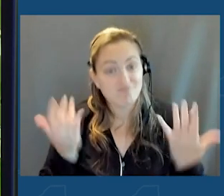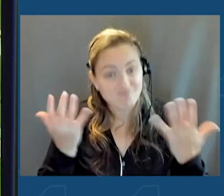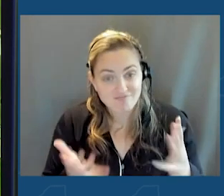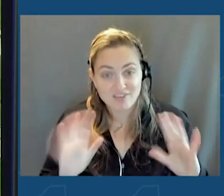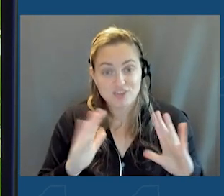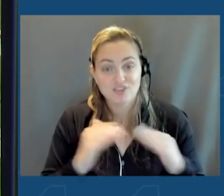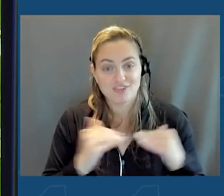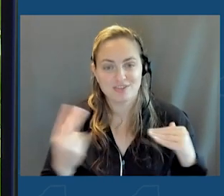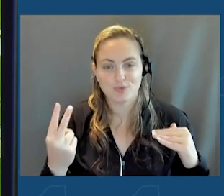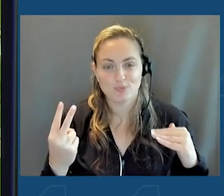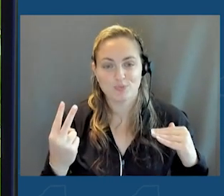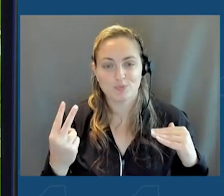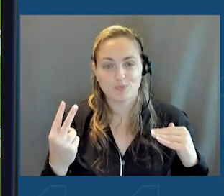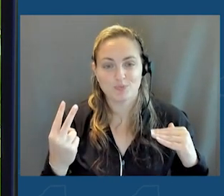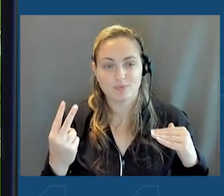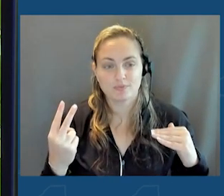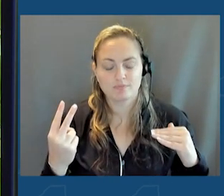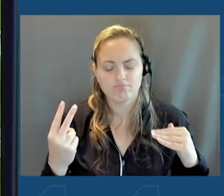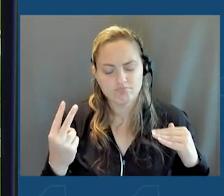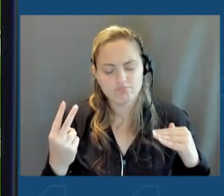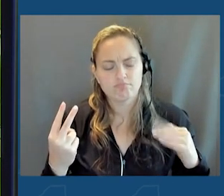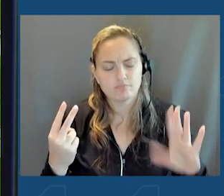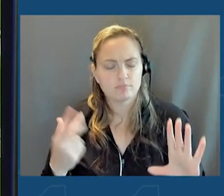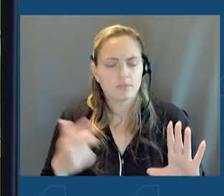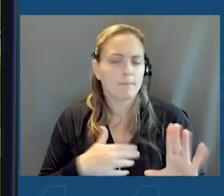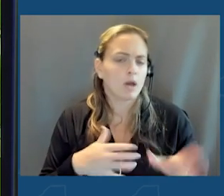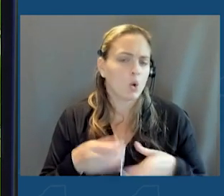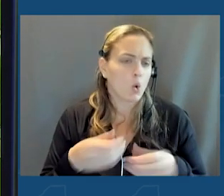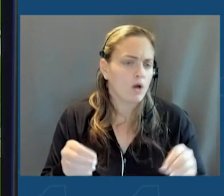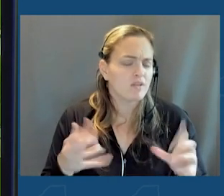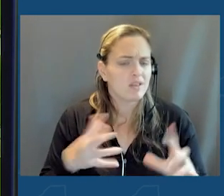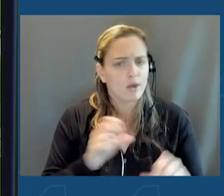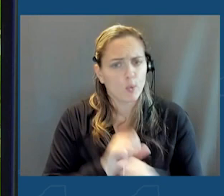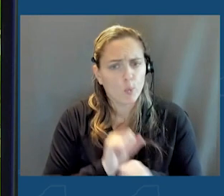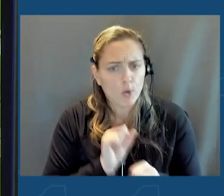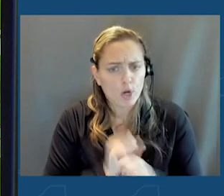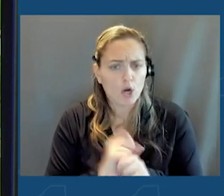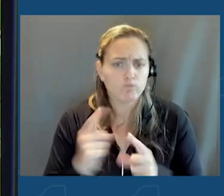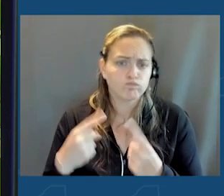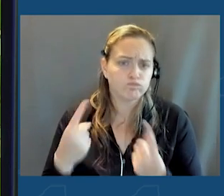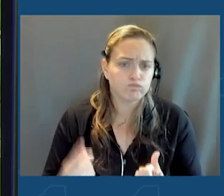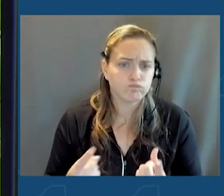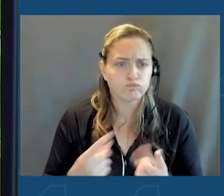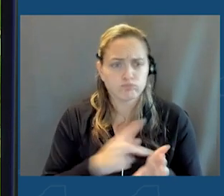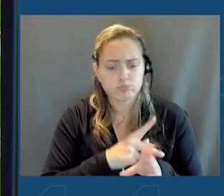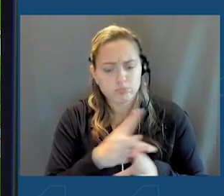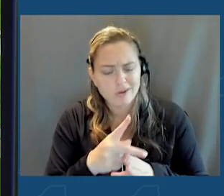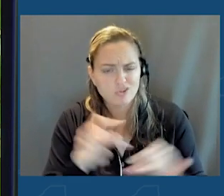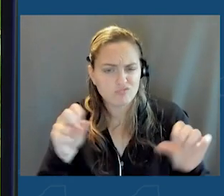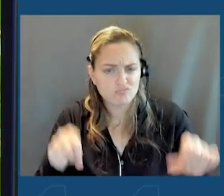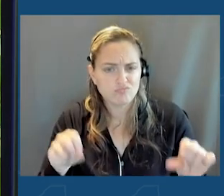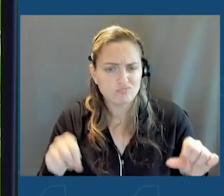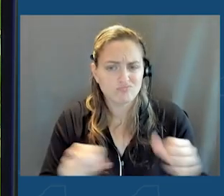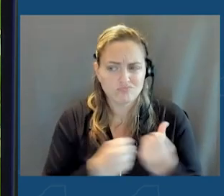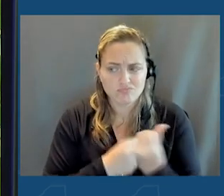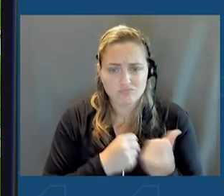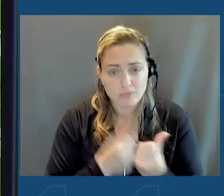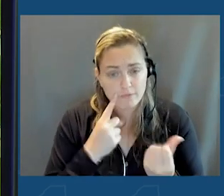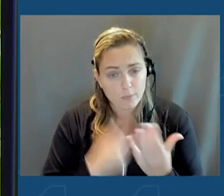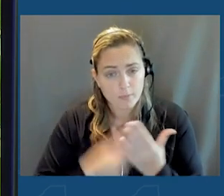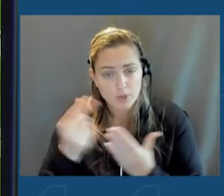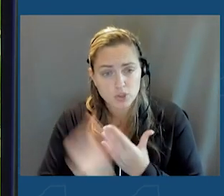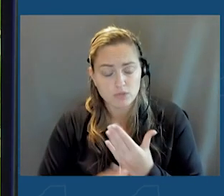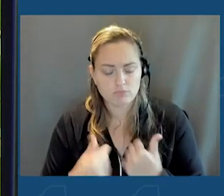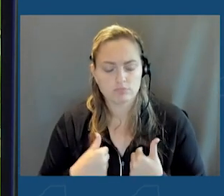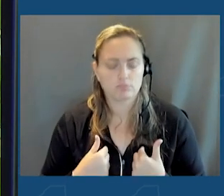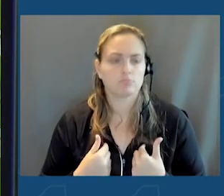2. While my office has done a lot of work in my professional capacity advocating for this project, I also